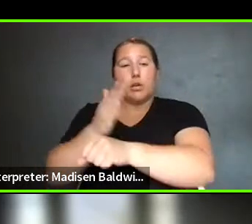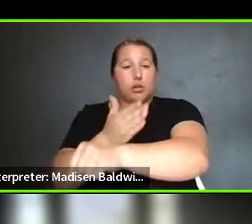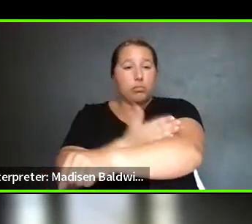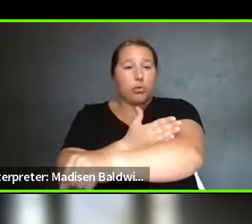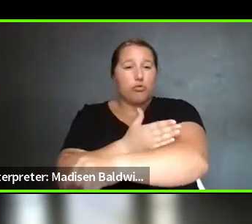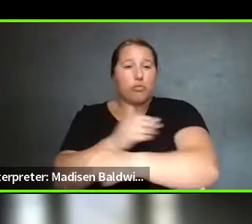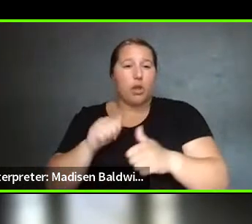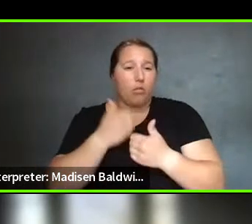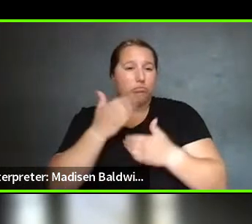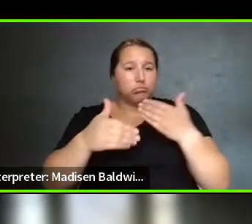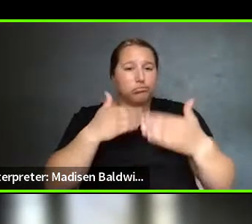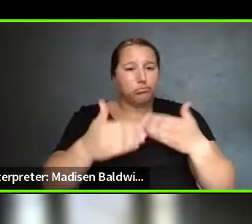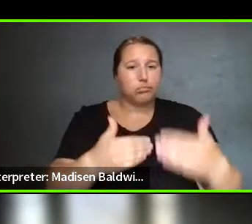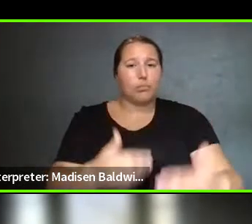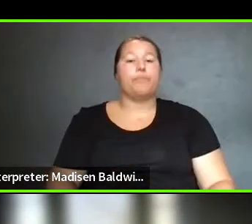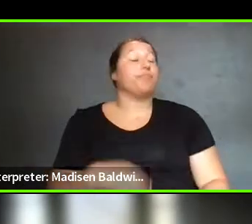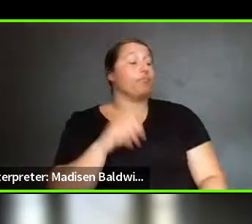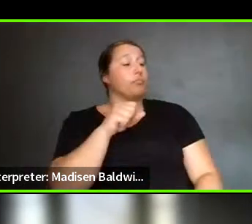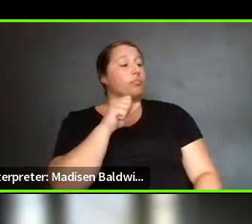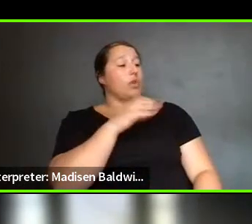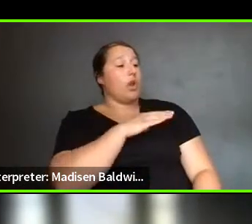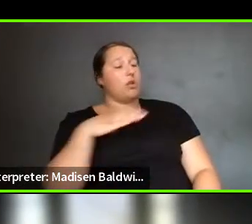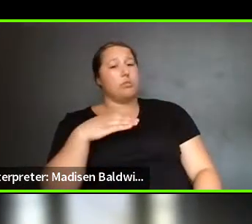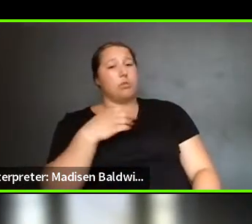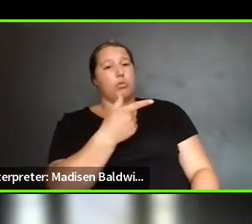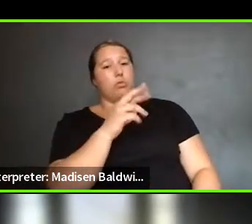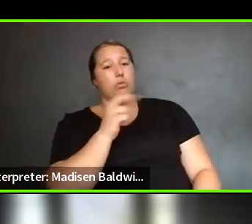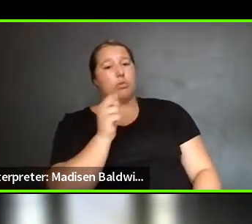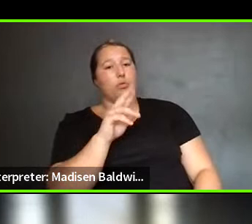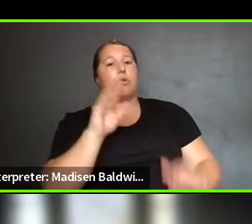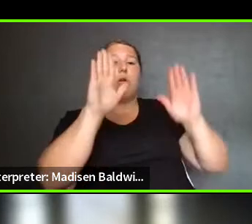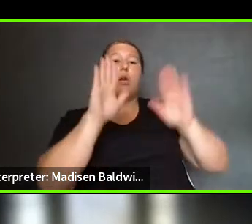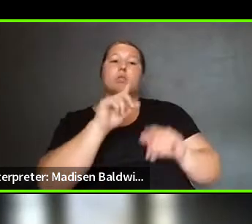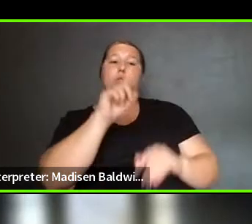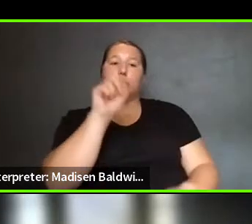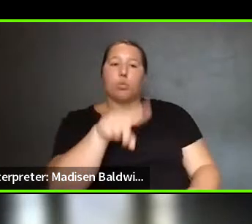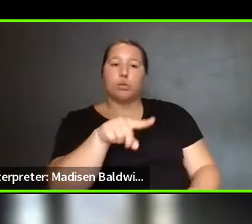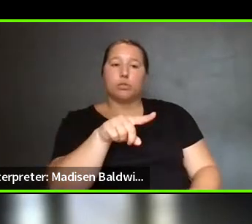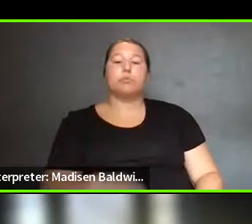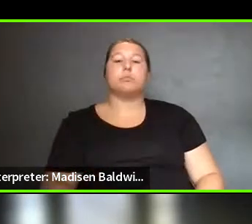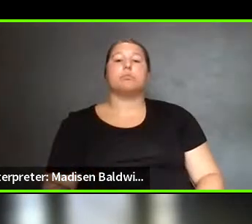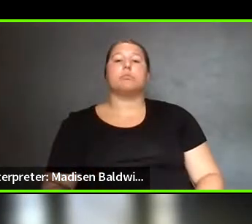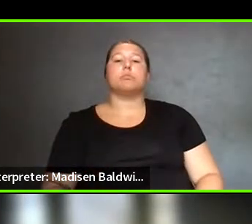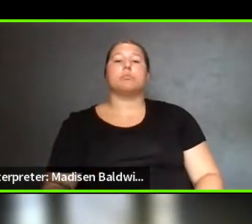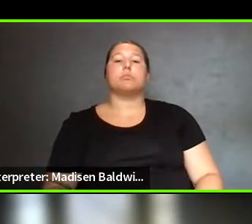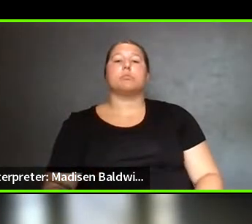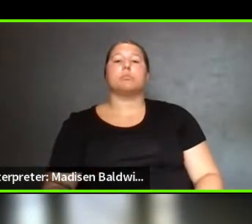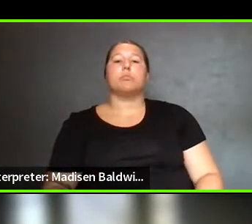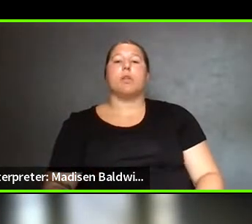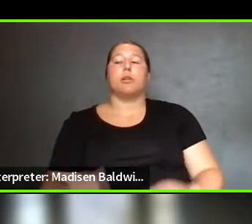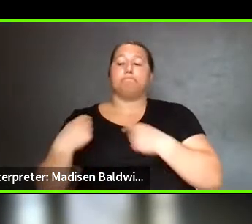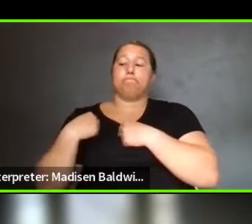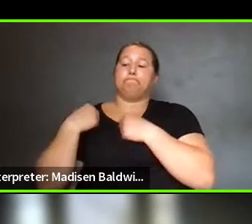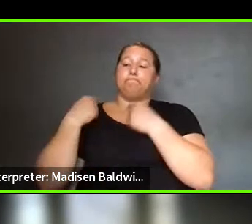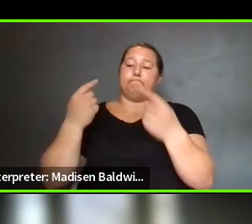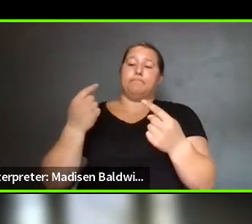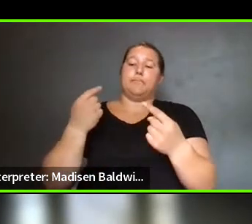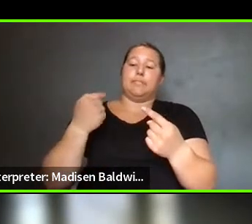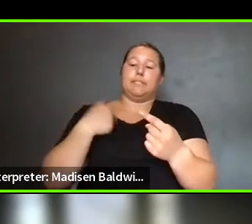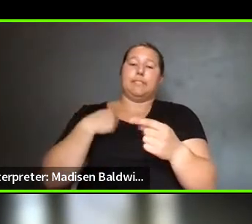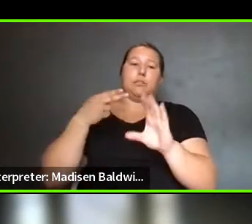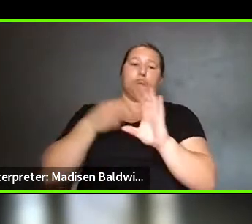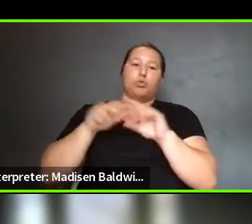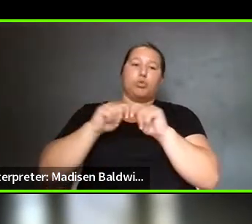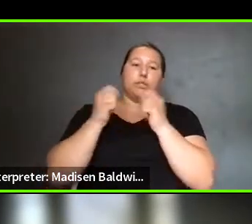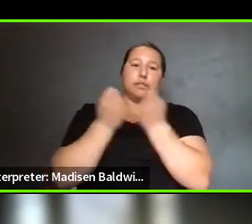So, Councilmember Gruber, that's a great question. Since I've been joined the team, I've